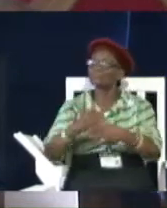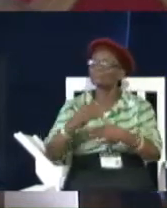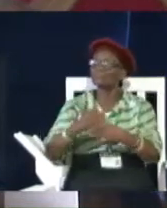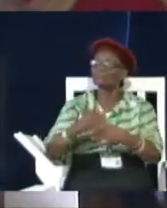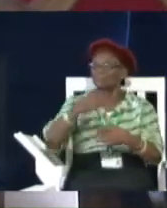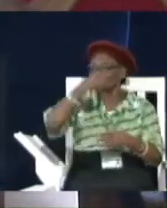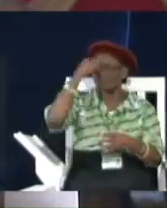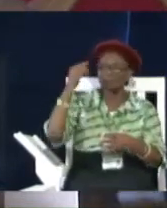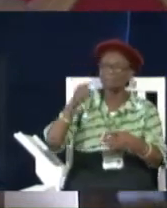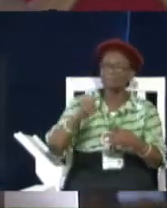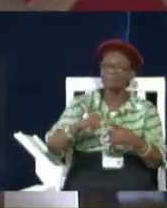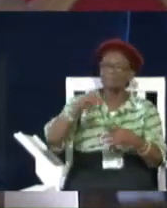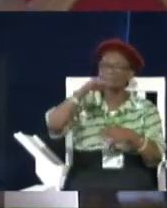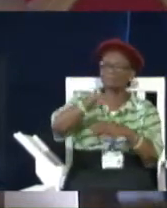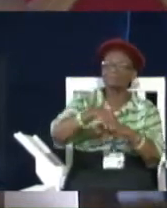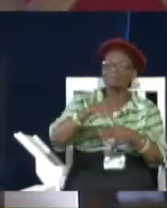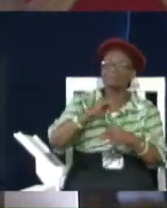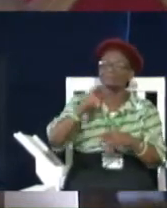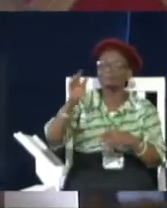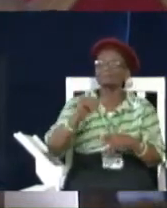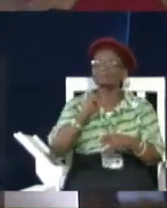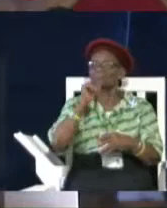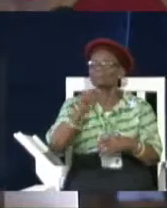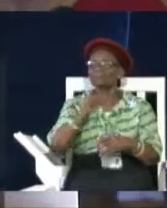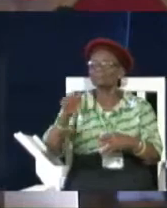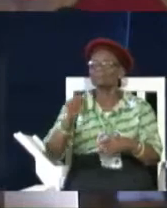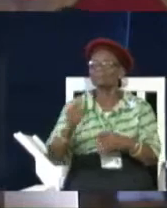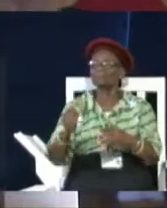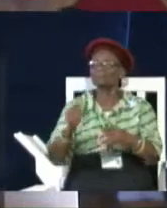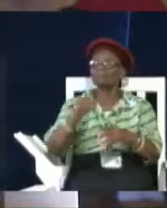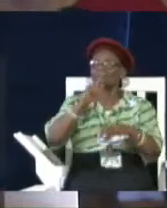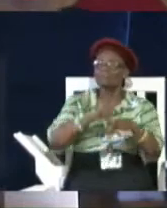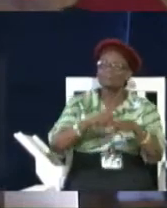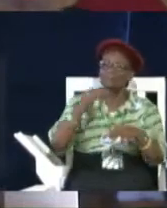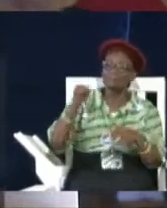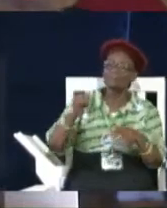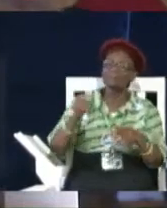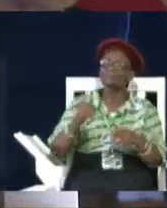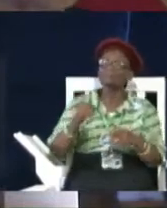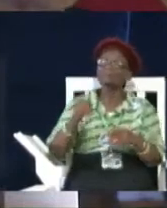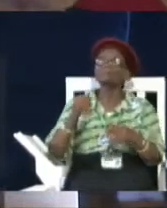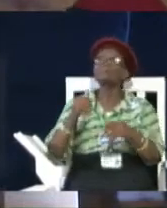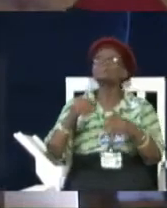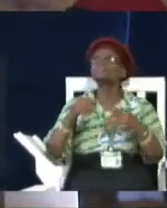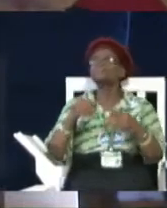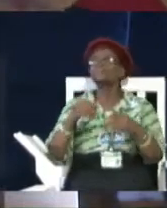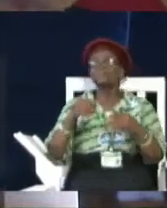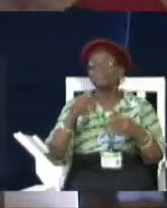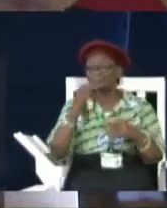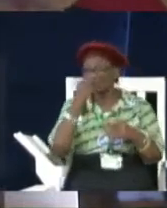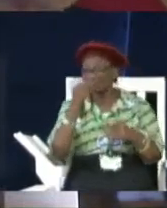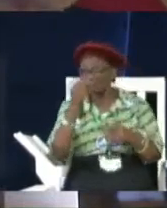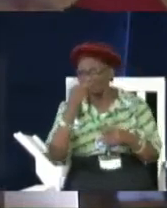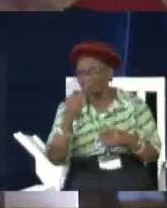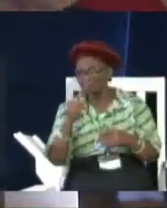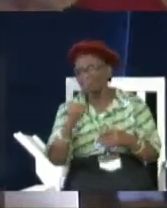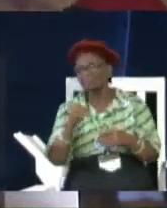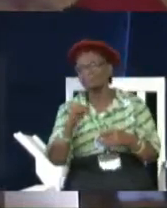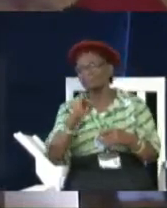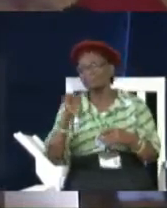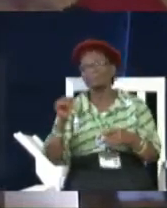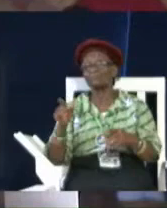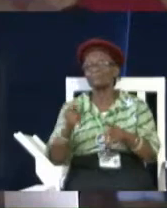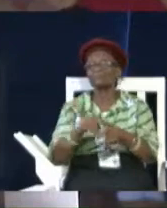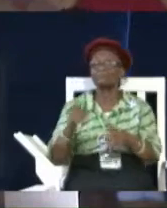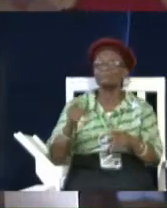Destiny is about to be turned around now. So if you are a backslider, please, it doesn't matter